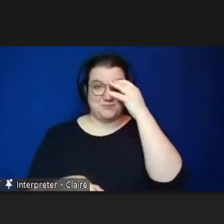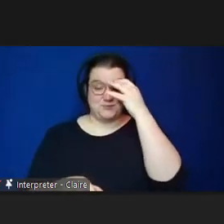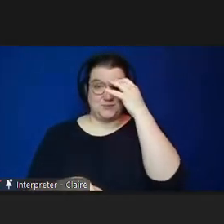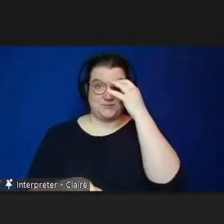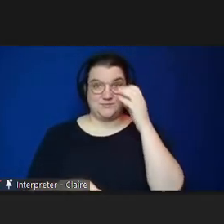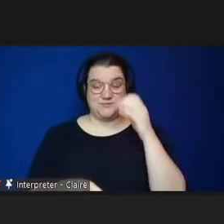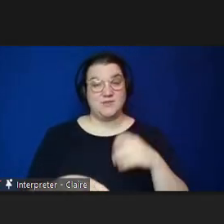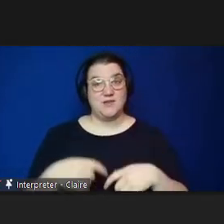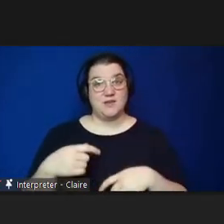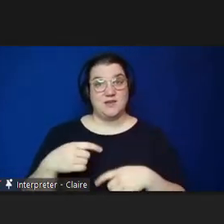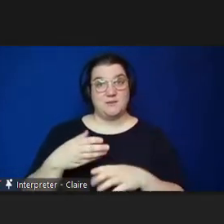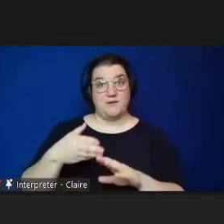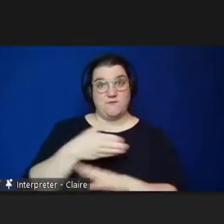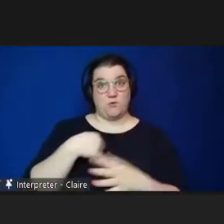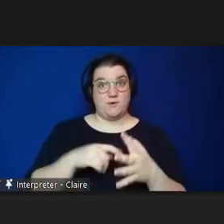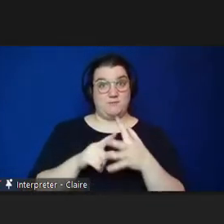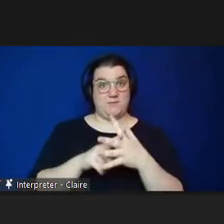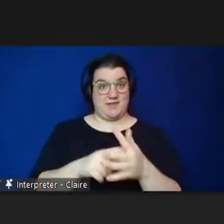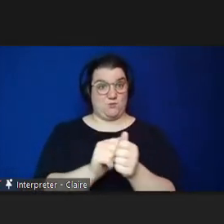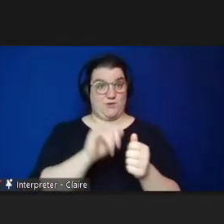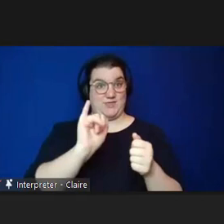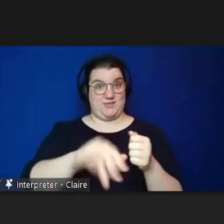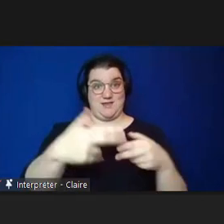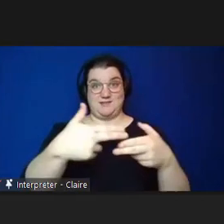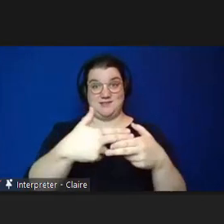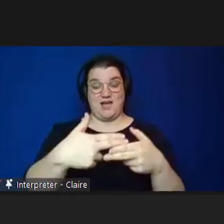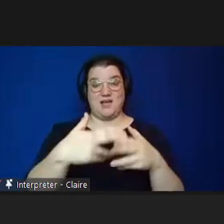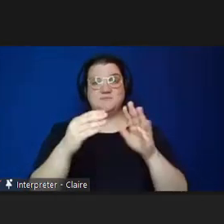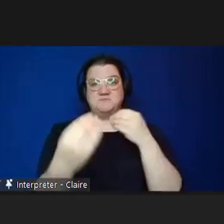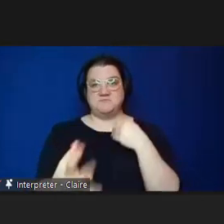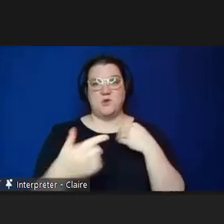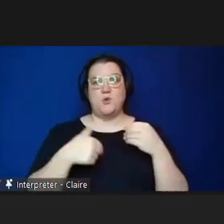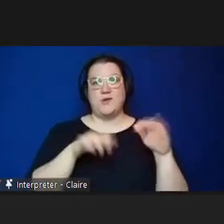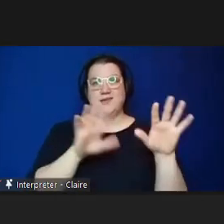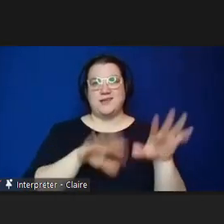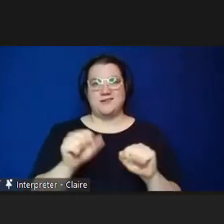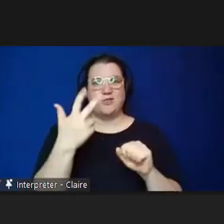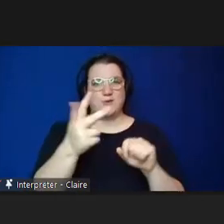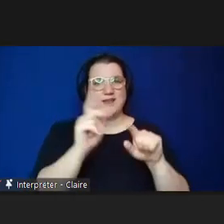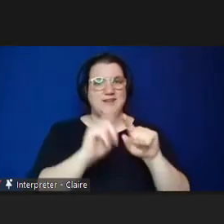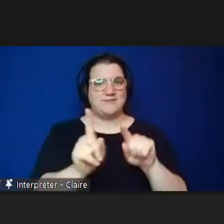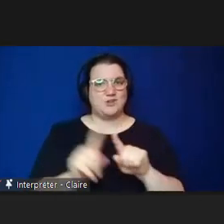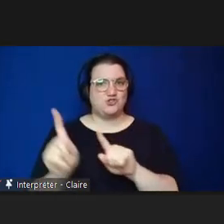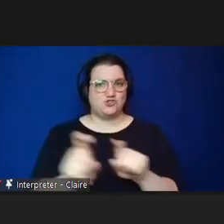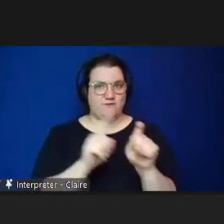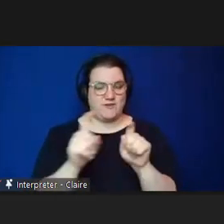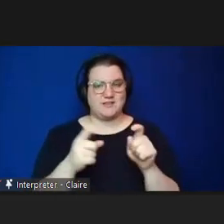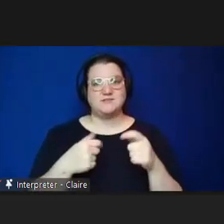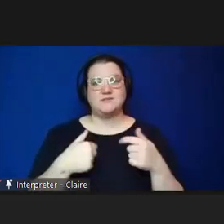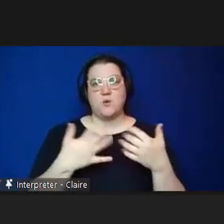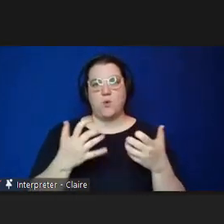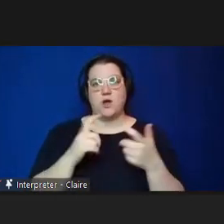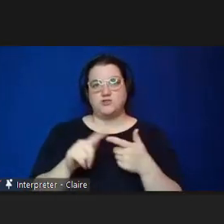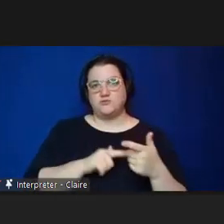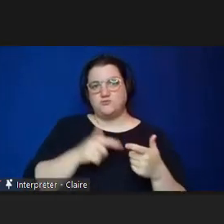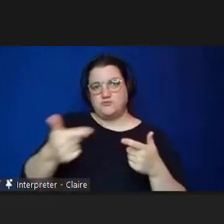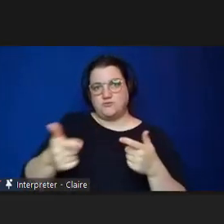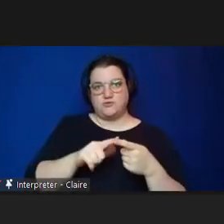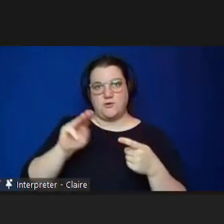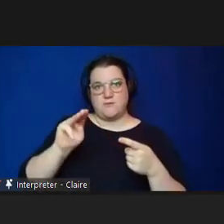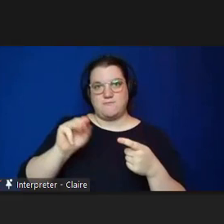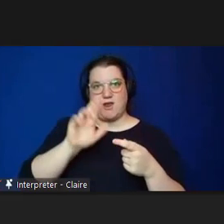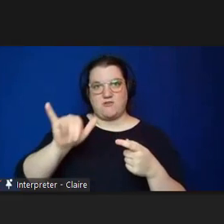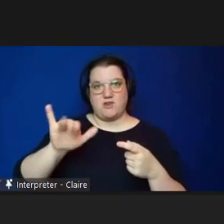before we begin with this particular slide, we conducted three different surveys, and I want to turn the microphone over to Mary Rochford,